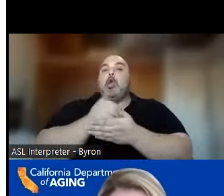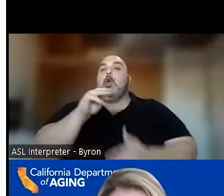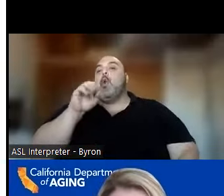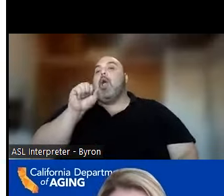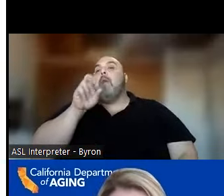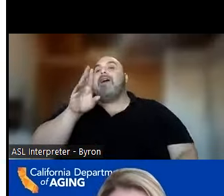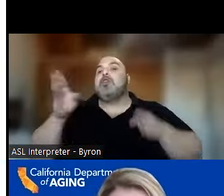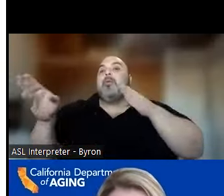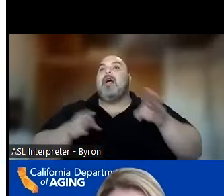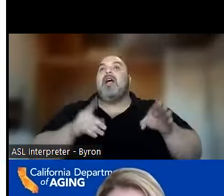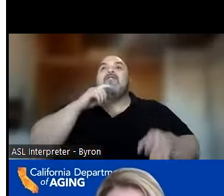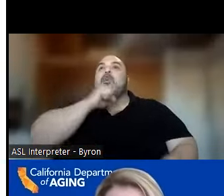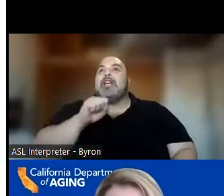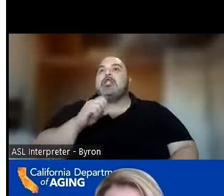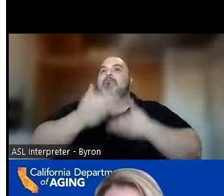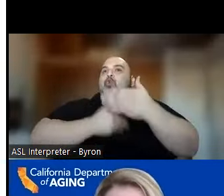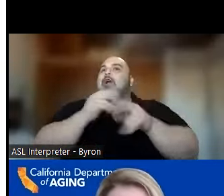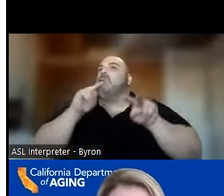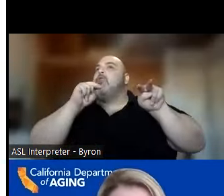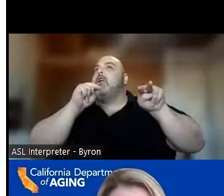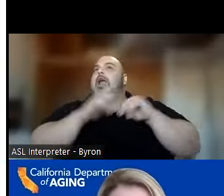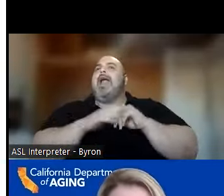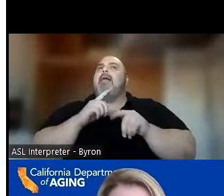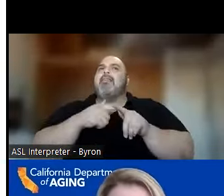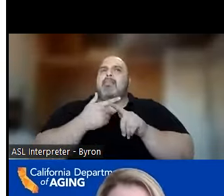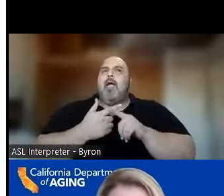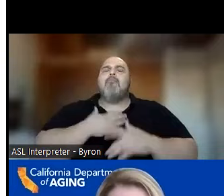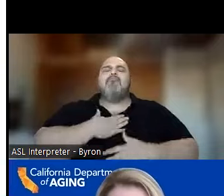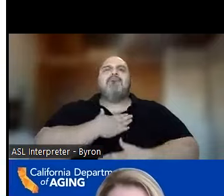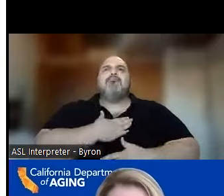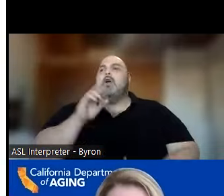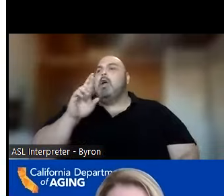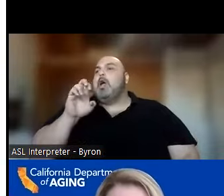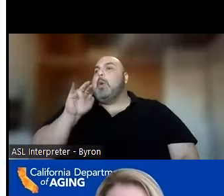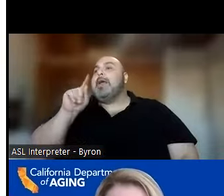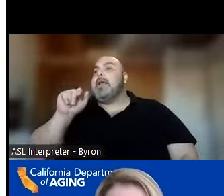for Aging progress tracker. And then I'm just so pleased that Renita Polk is going to